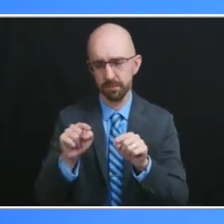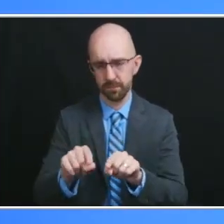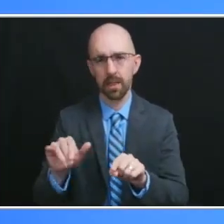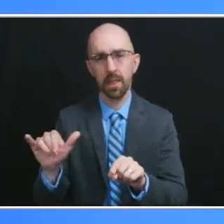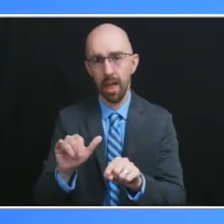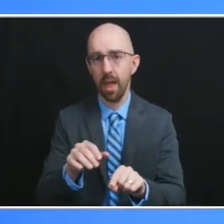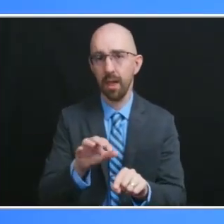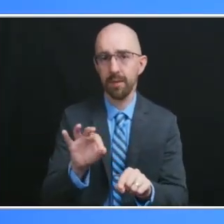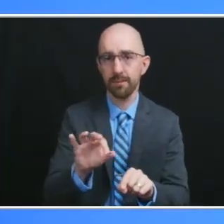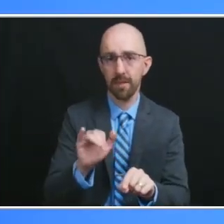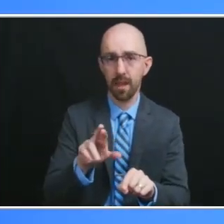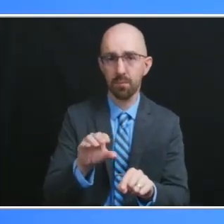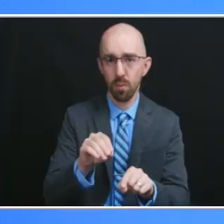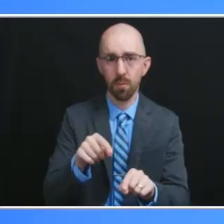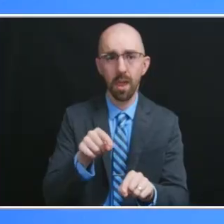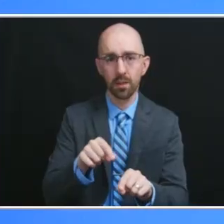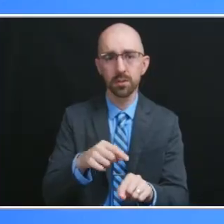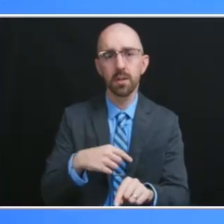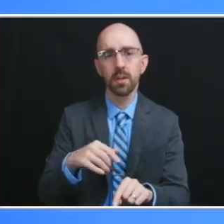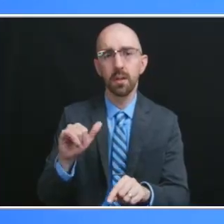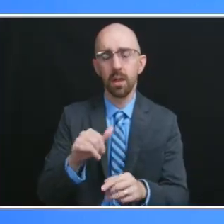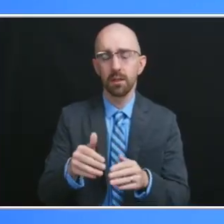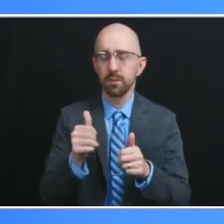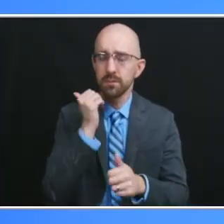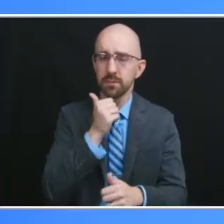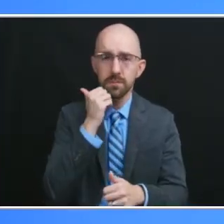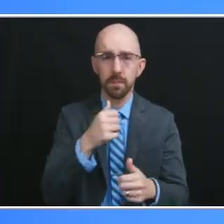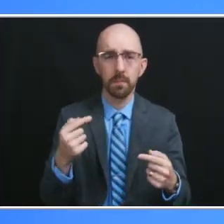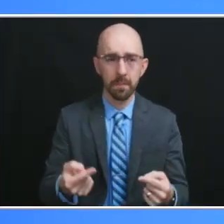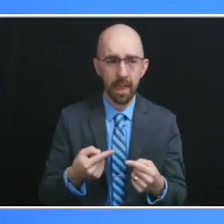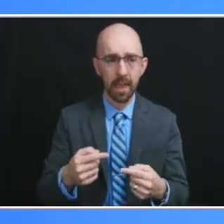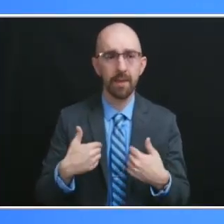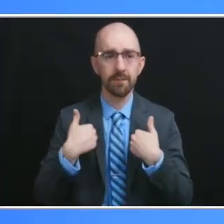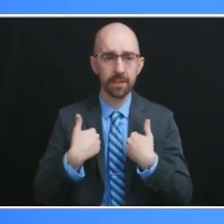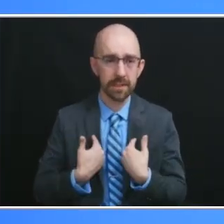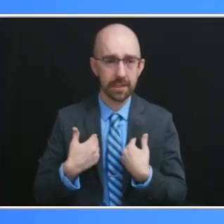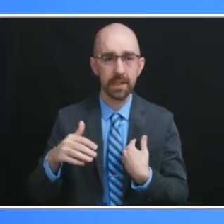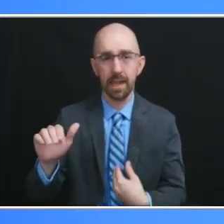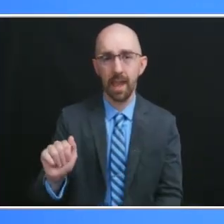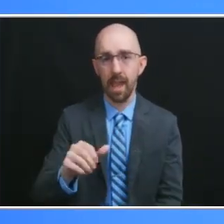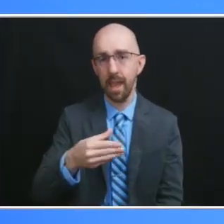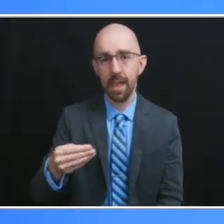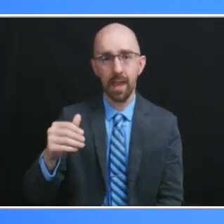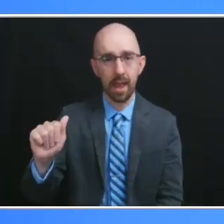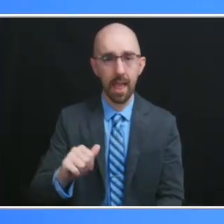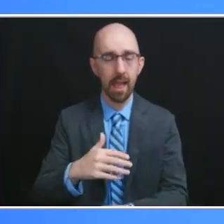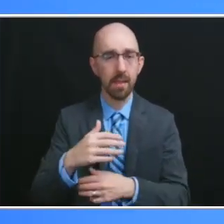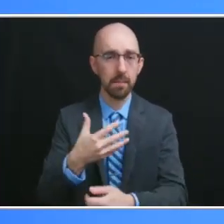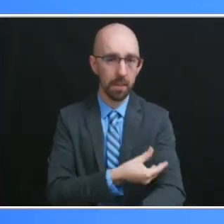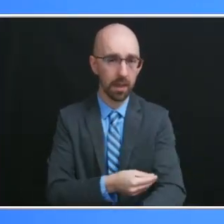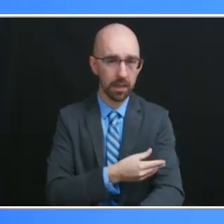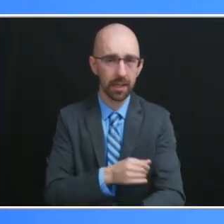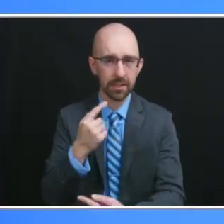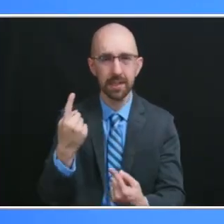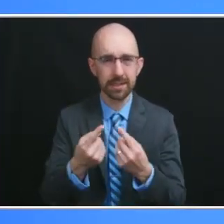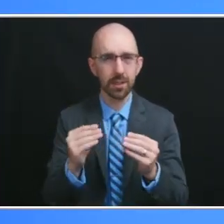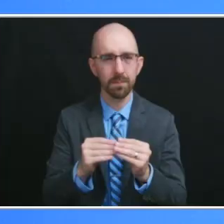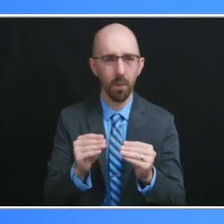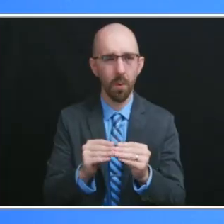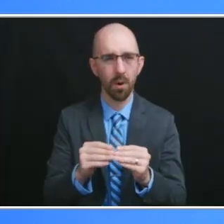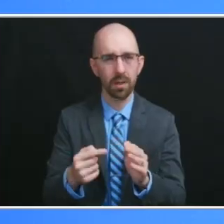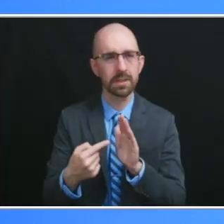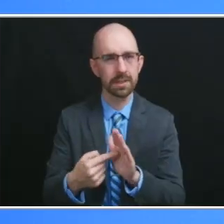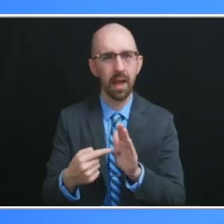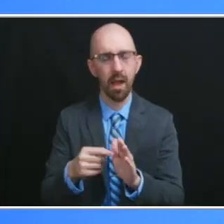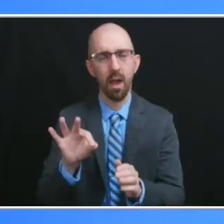with chronic widespread pain and fatigue with an elevated ANA blood test, you should consider more objective signs of dryness,